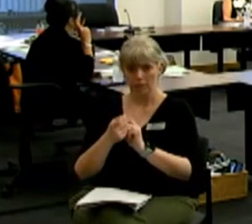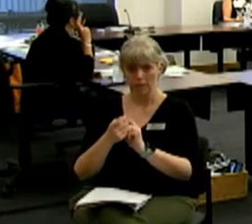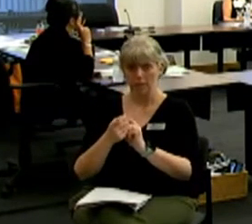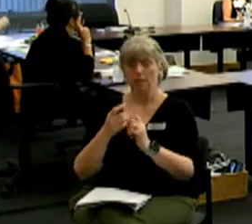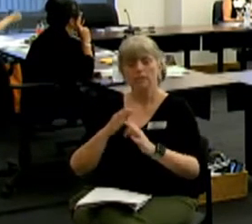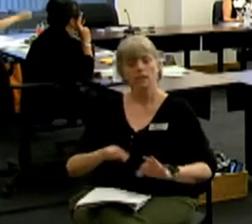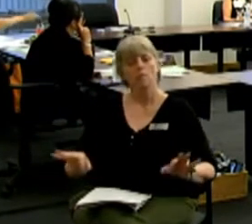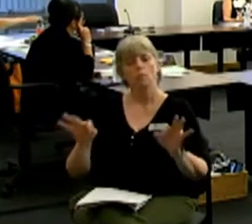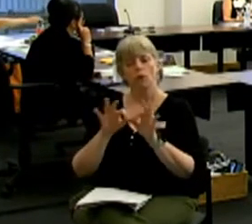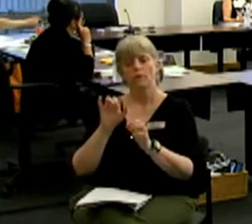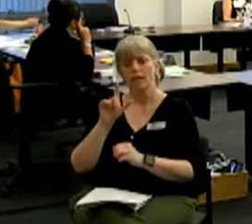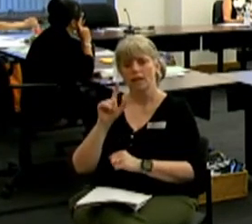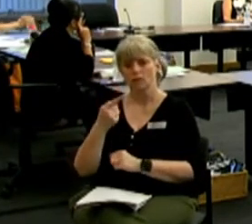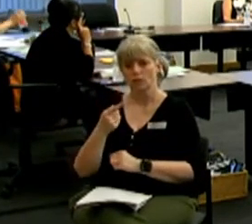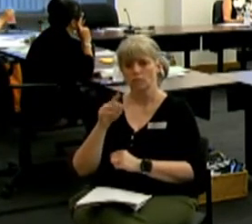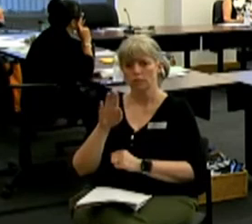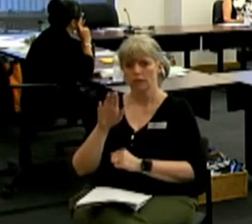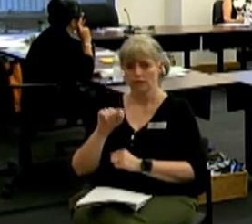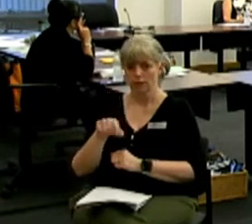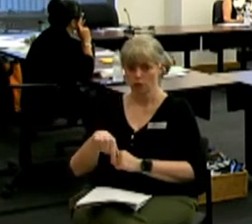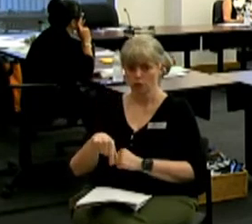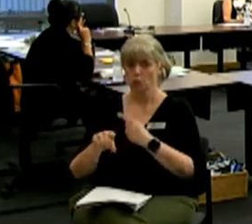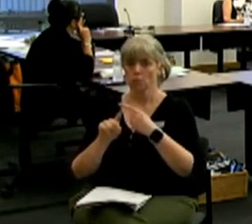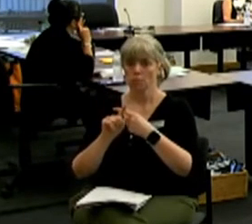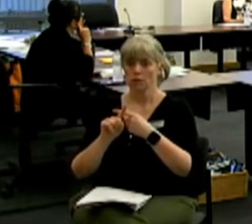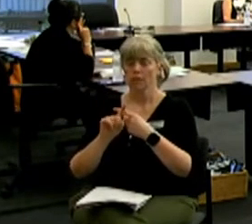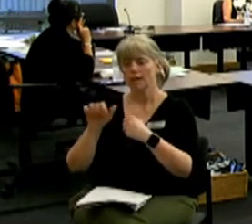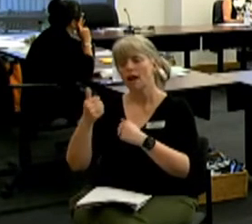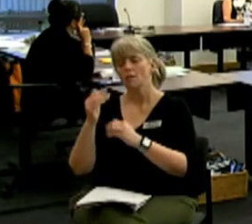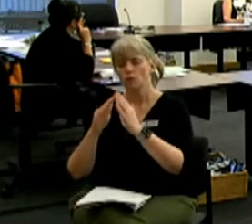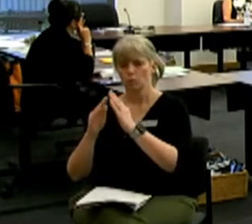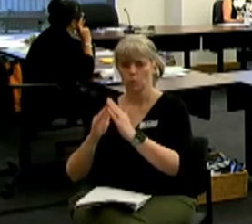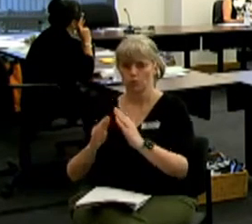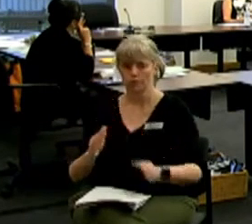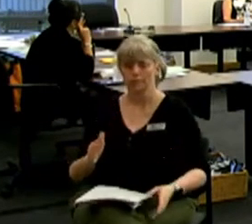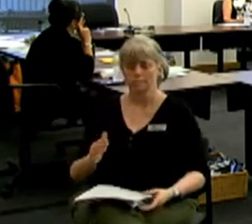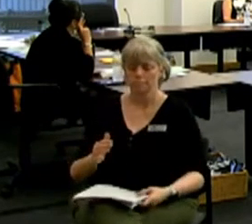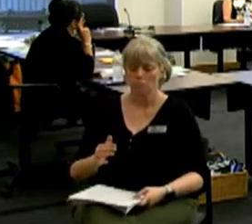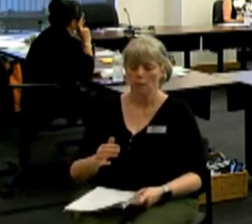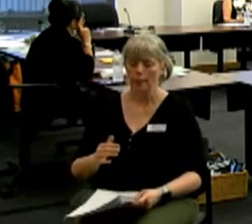important for the LGBTQ community and other communities.